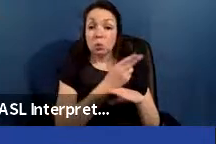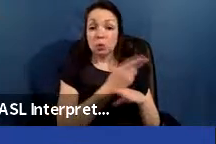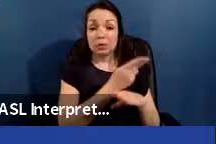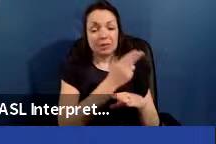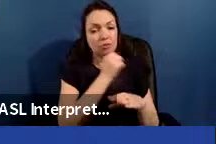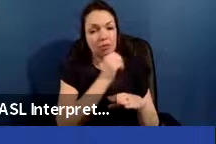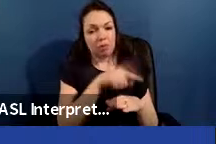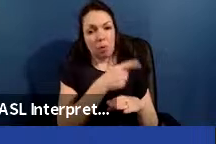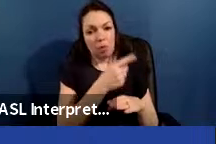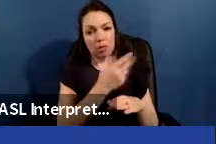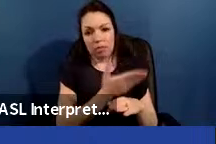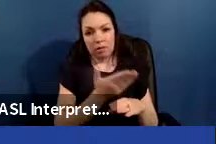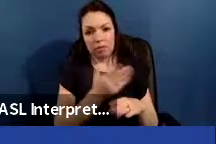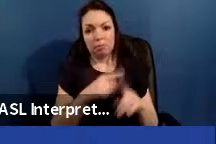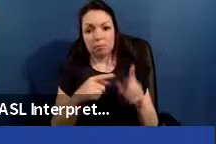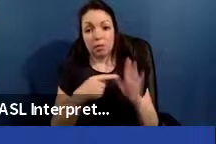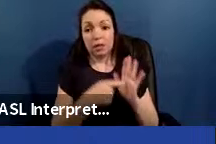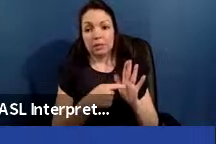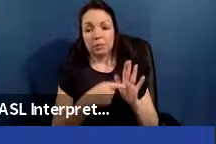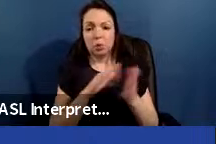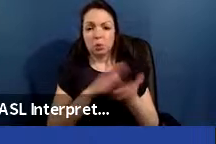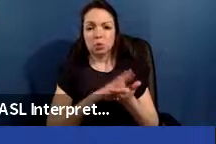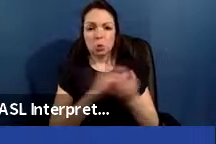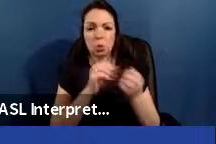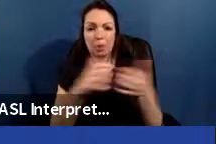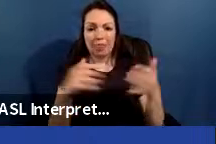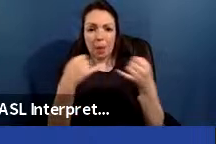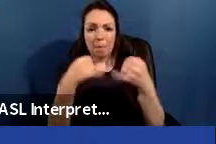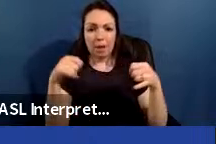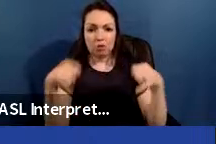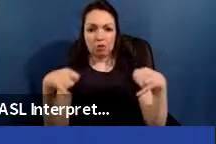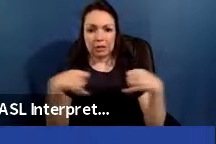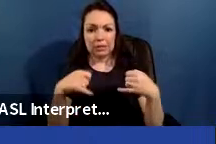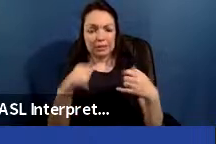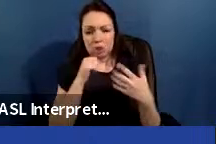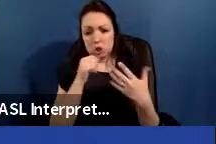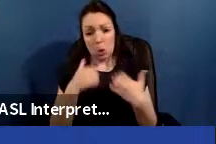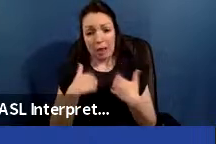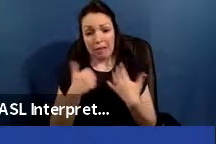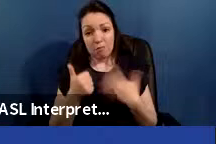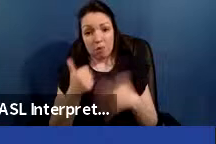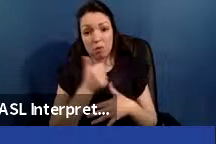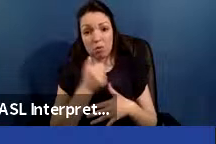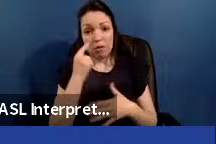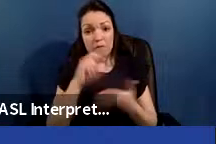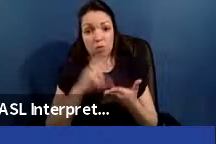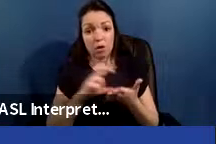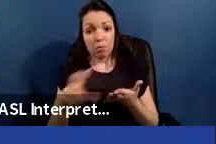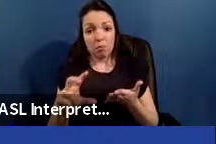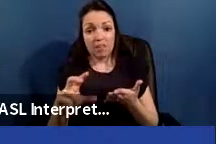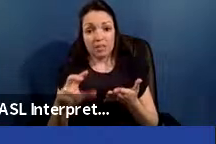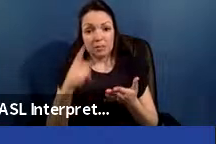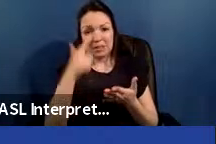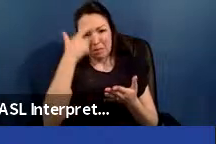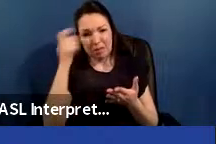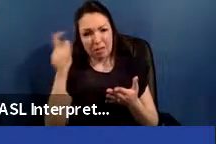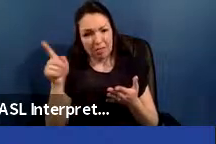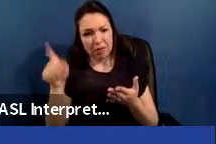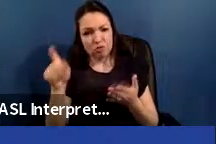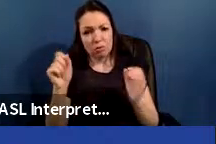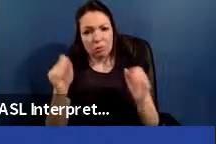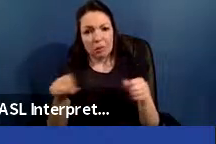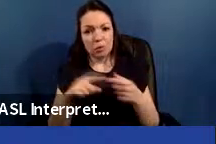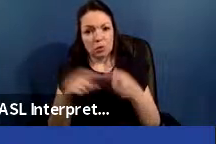The example would that be schools without boundaries generally don't receive priority over overcrowding investments because they should be able to manage the numbers